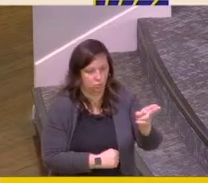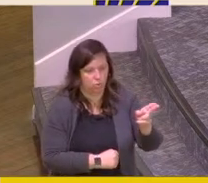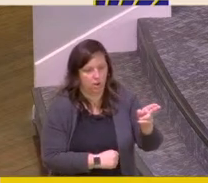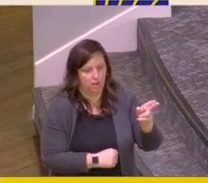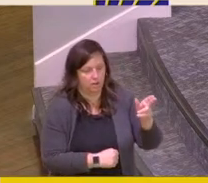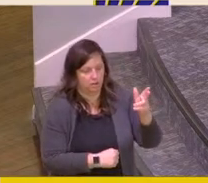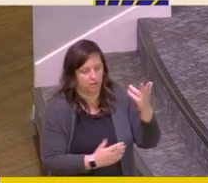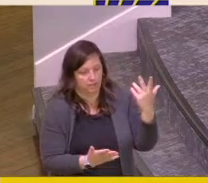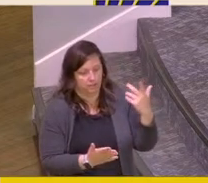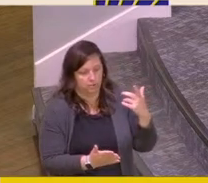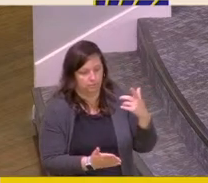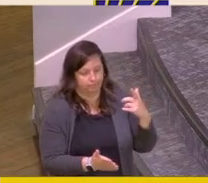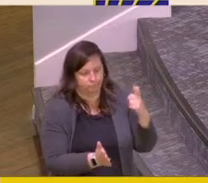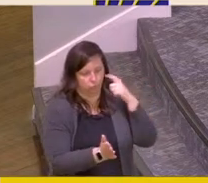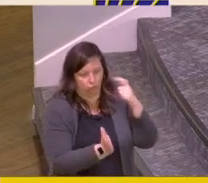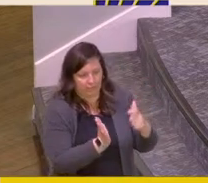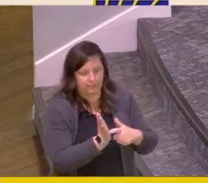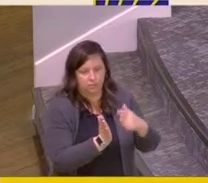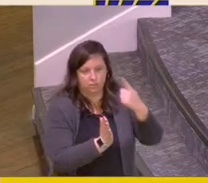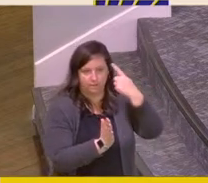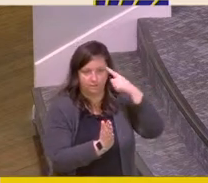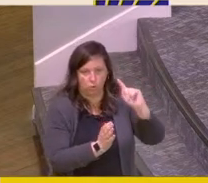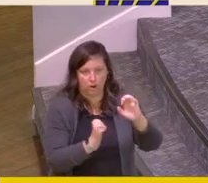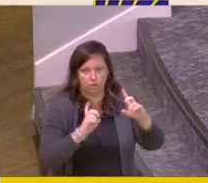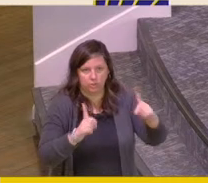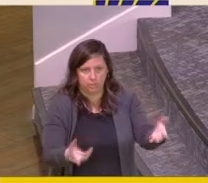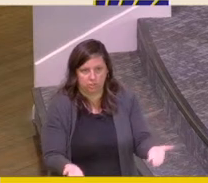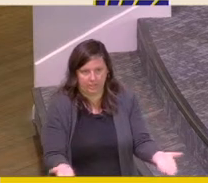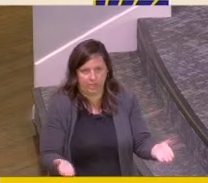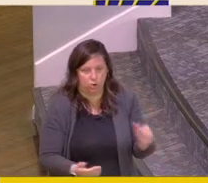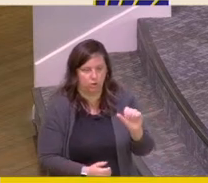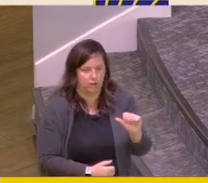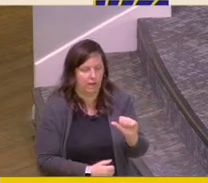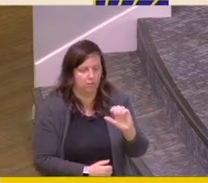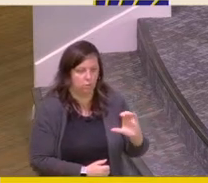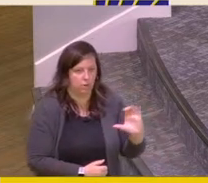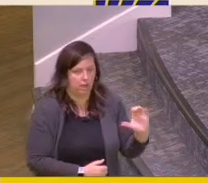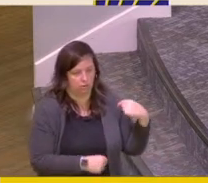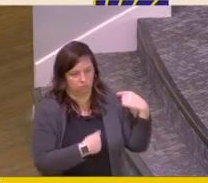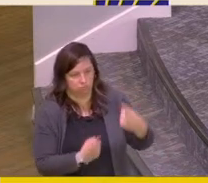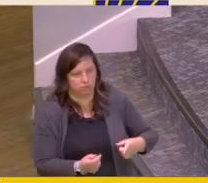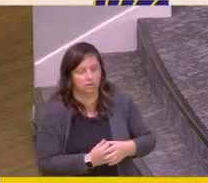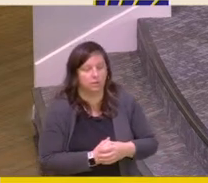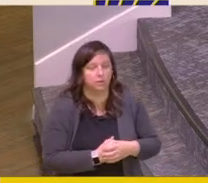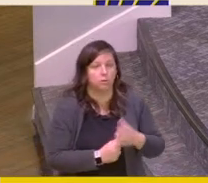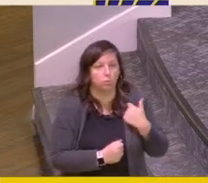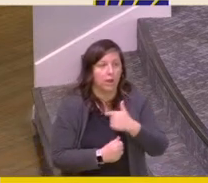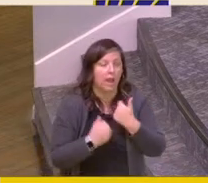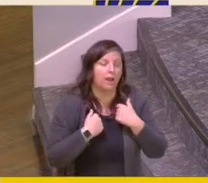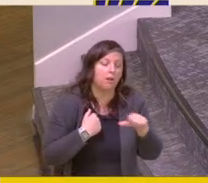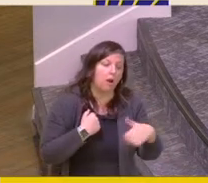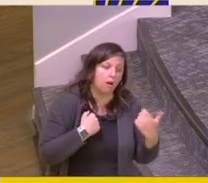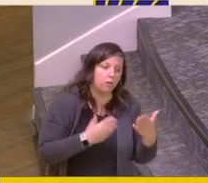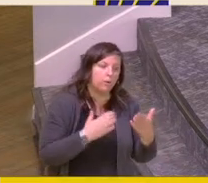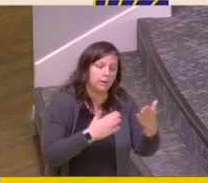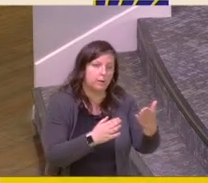in Athens-Clarke County. Additional recommendations were included regarding other sites in